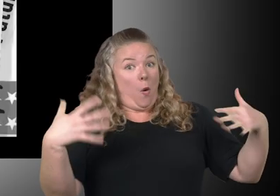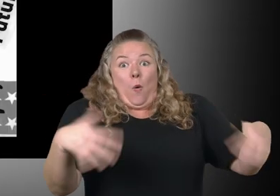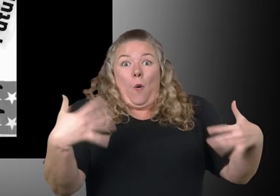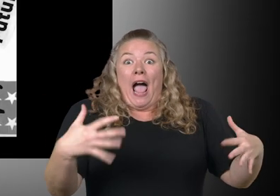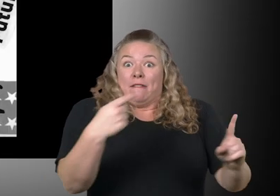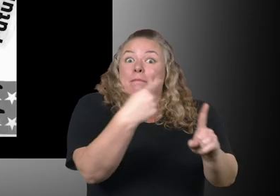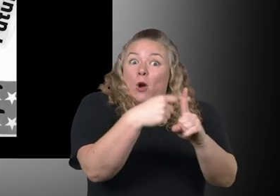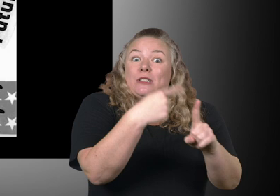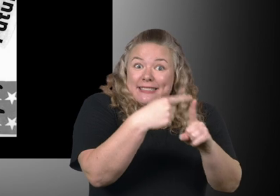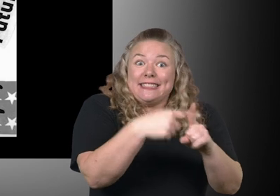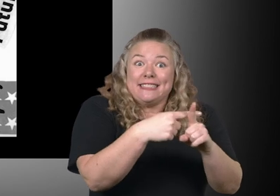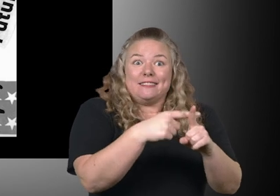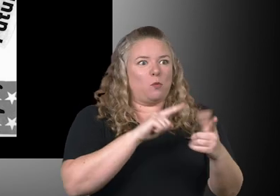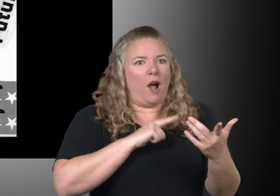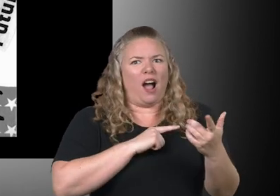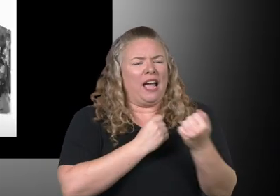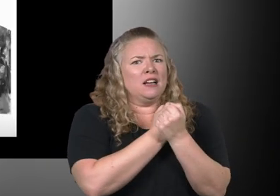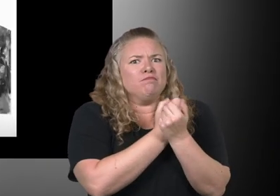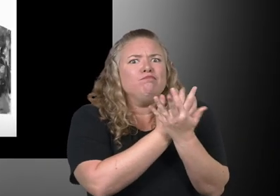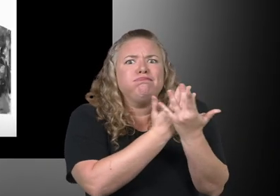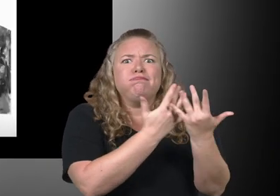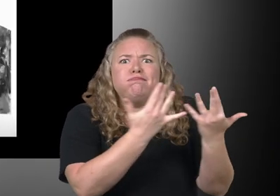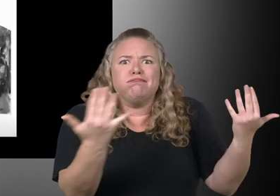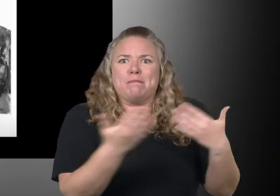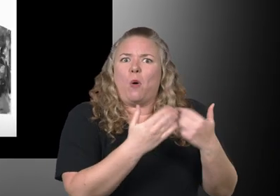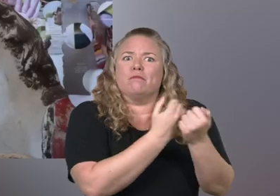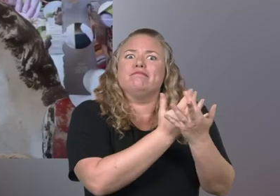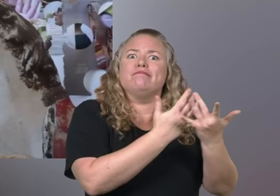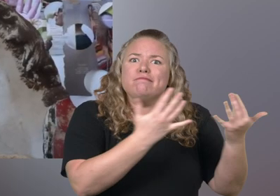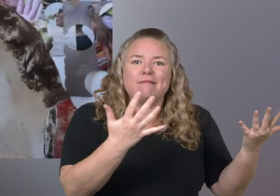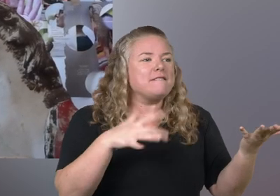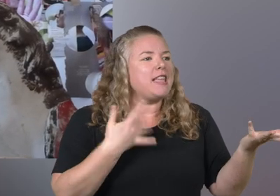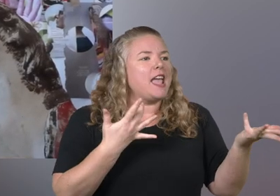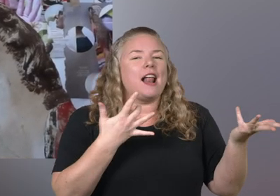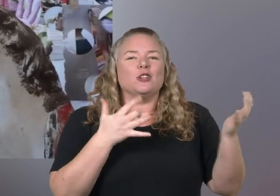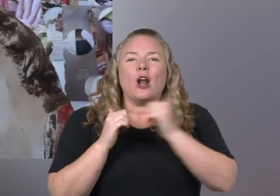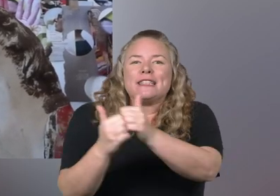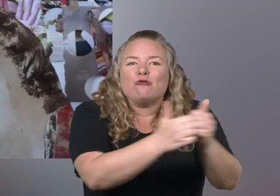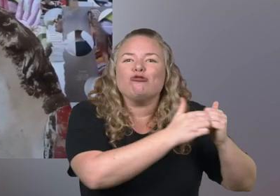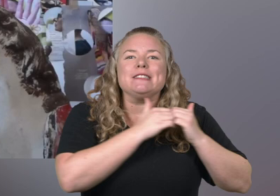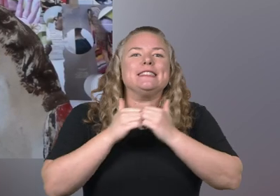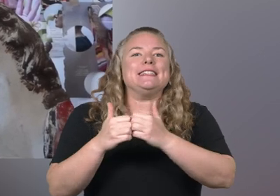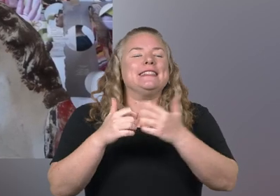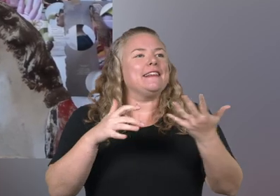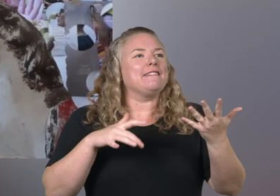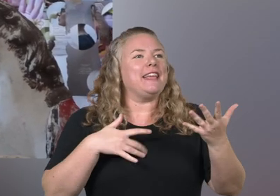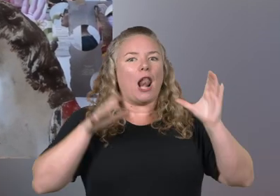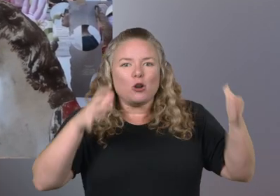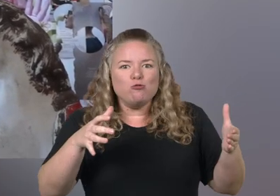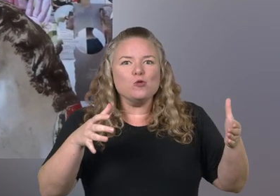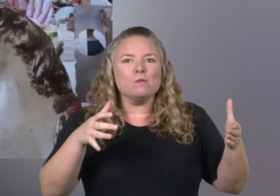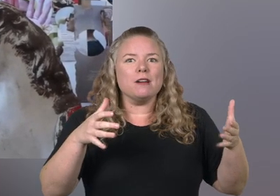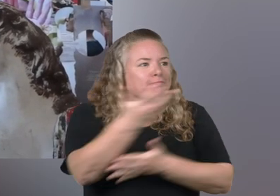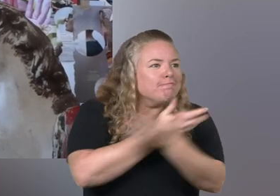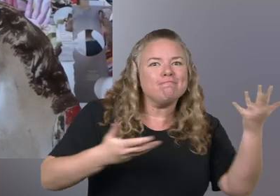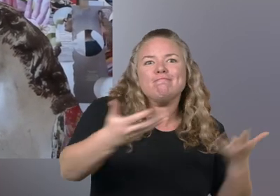all-embracing, it has a great positive in that you are greater in number, and you can show solidarity, and there's a